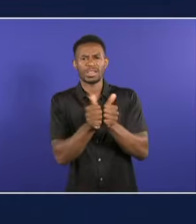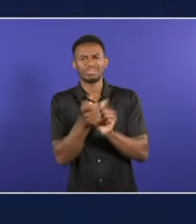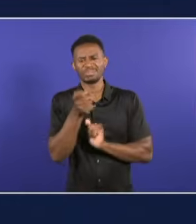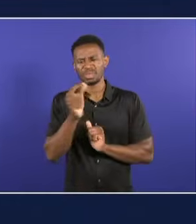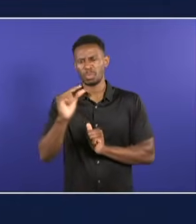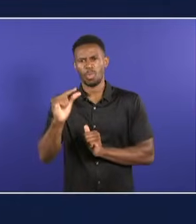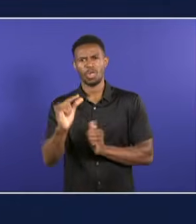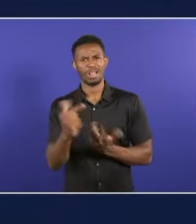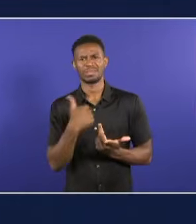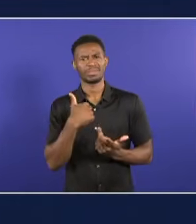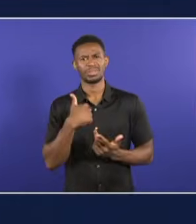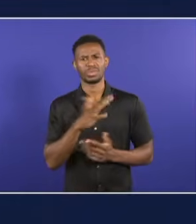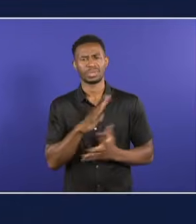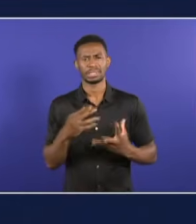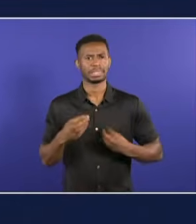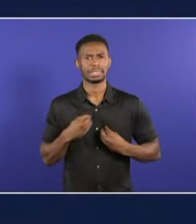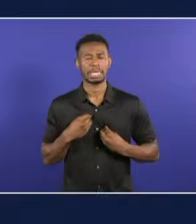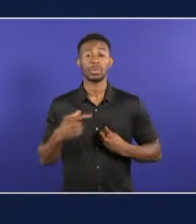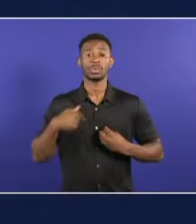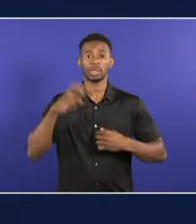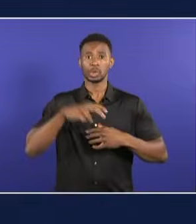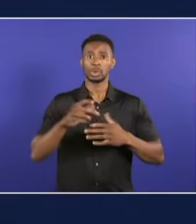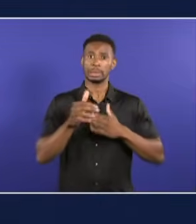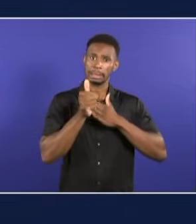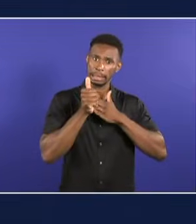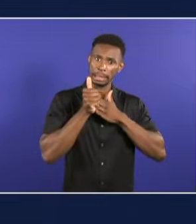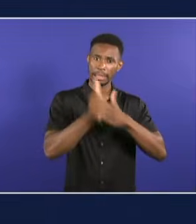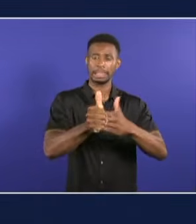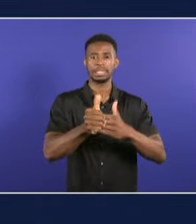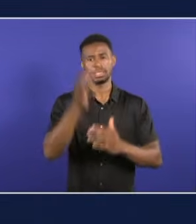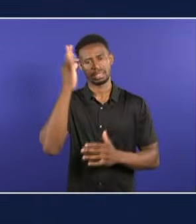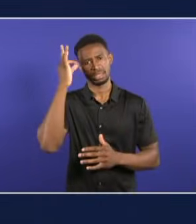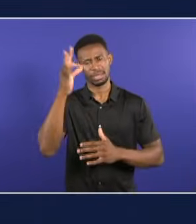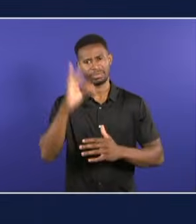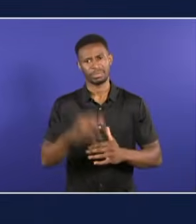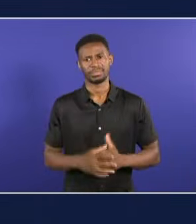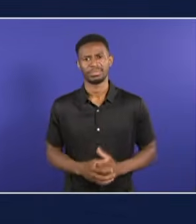Our ambition must be to lead the national government.